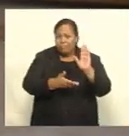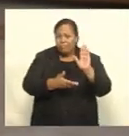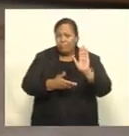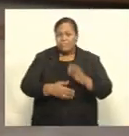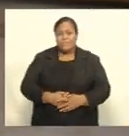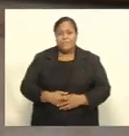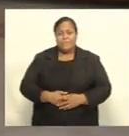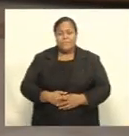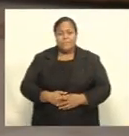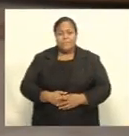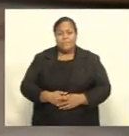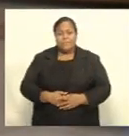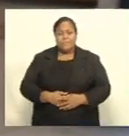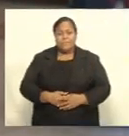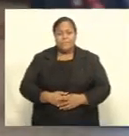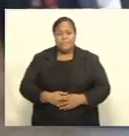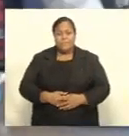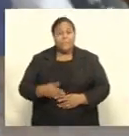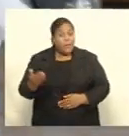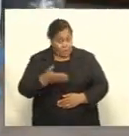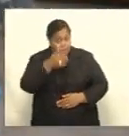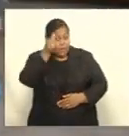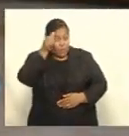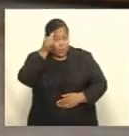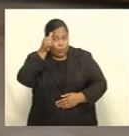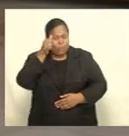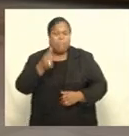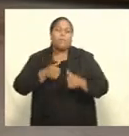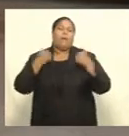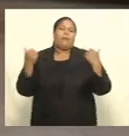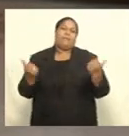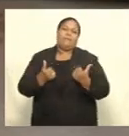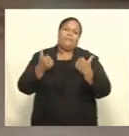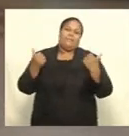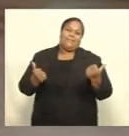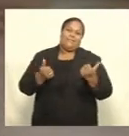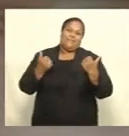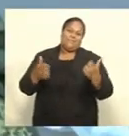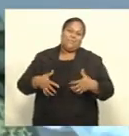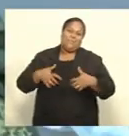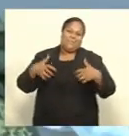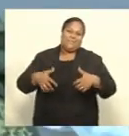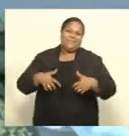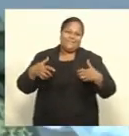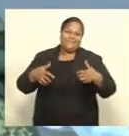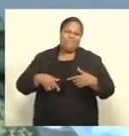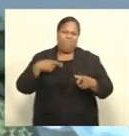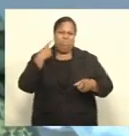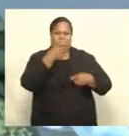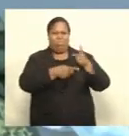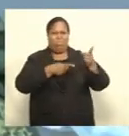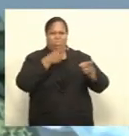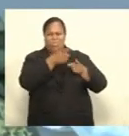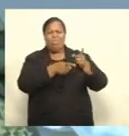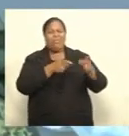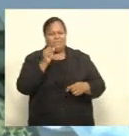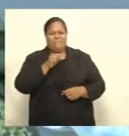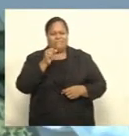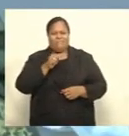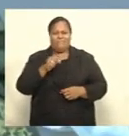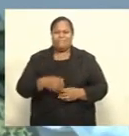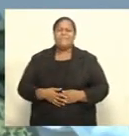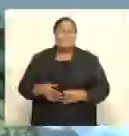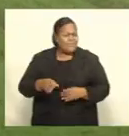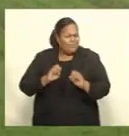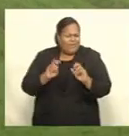that there has been a lot of criticisms that come our way. That's all right.